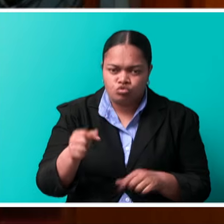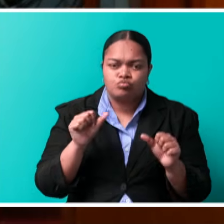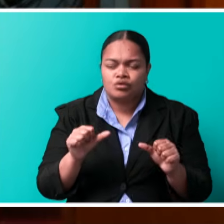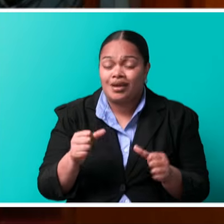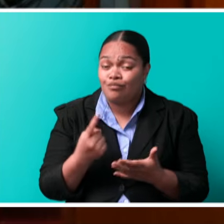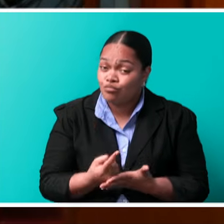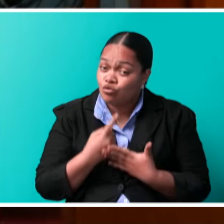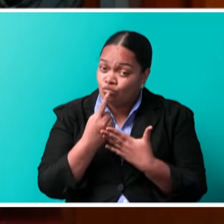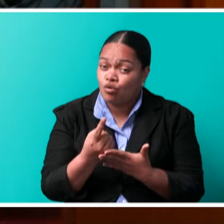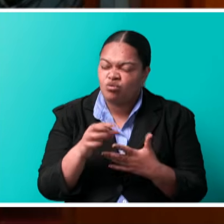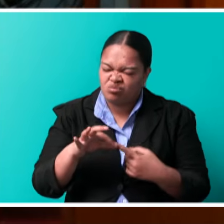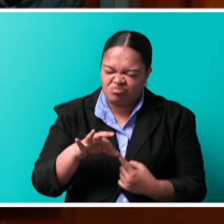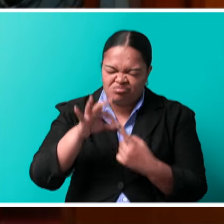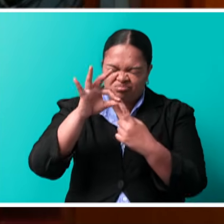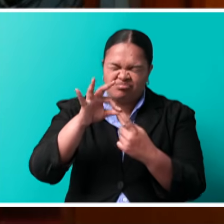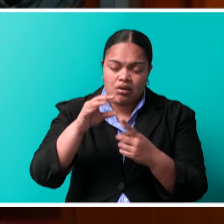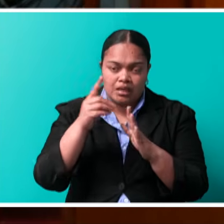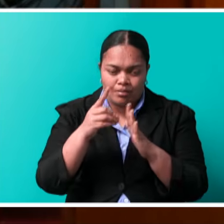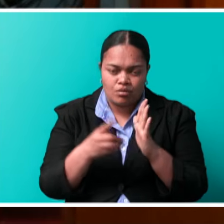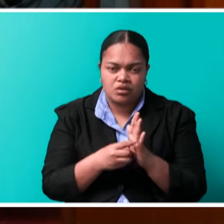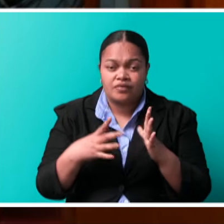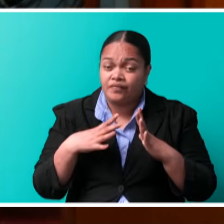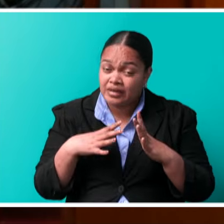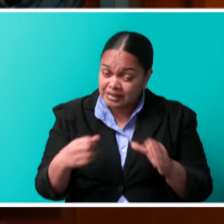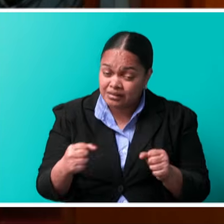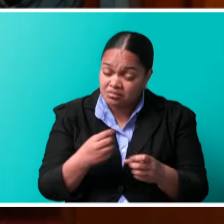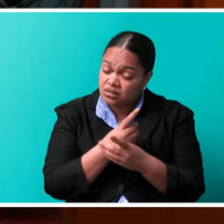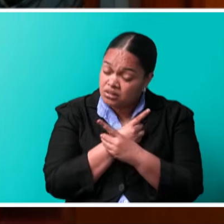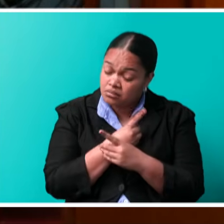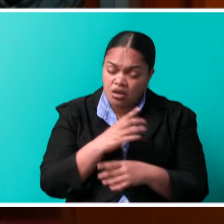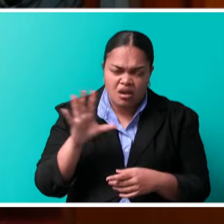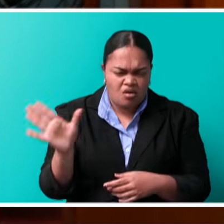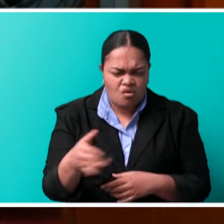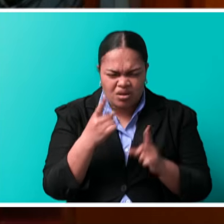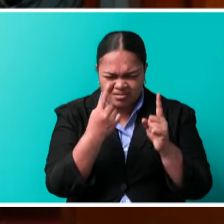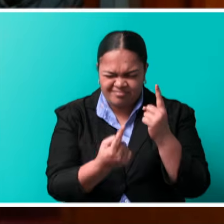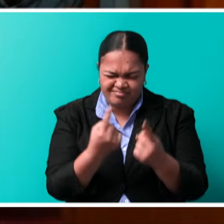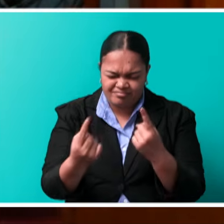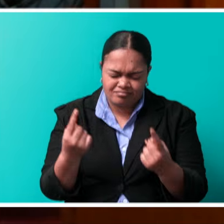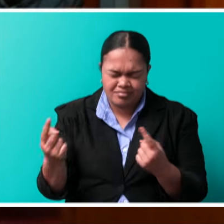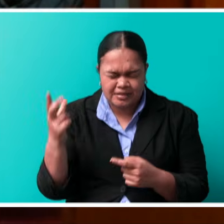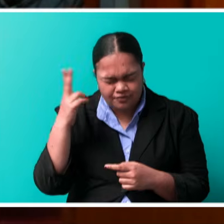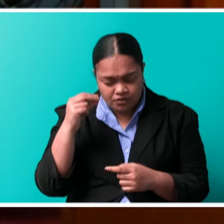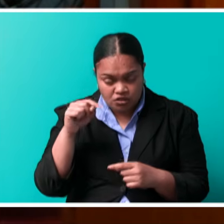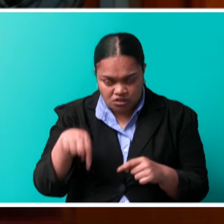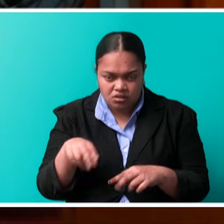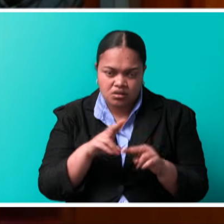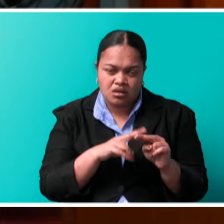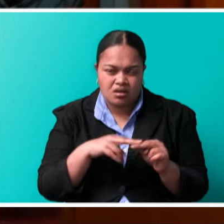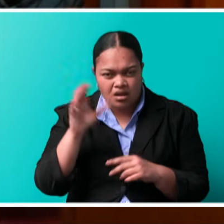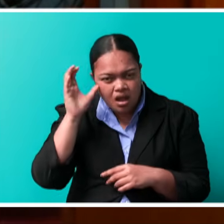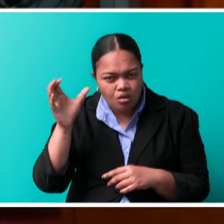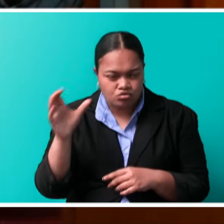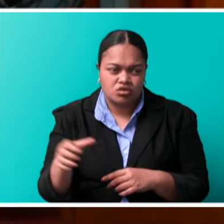promote democracy and the freedom and dignity of every individual citizen of this country.